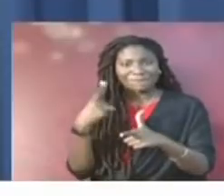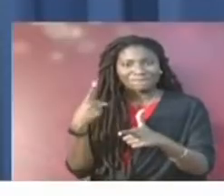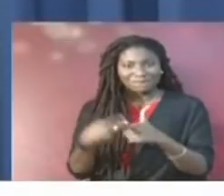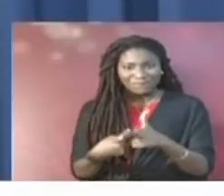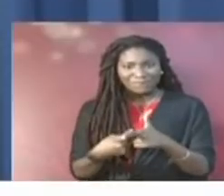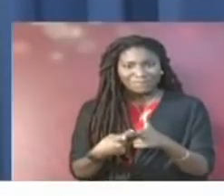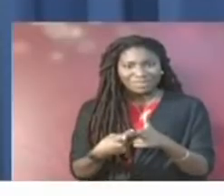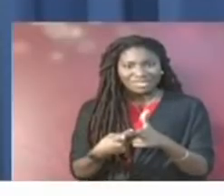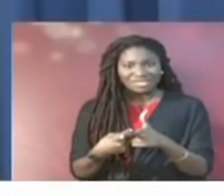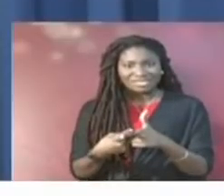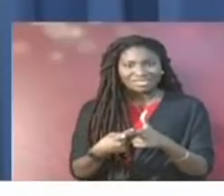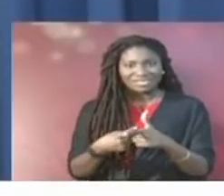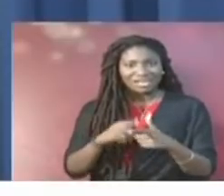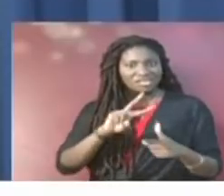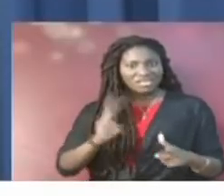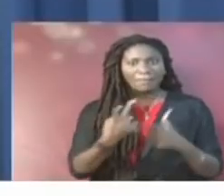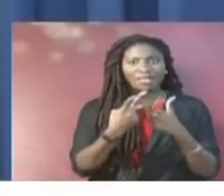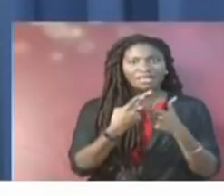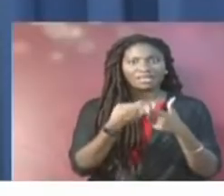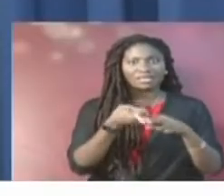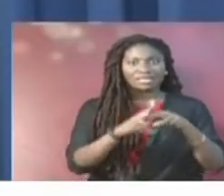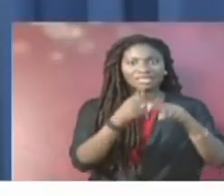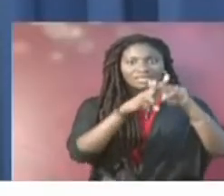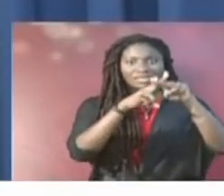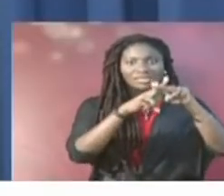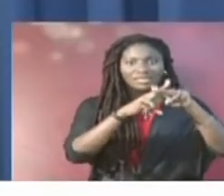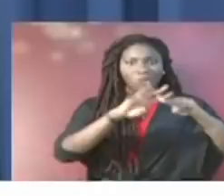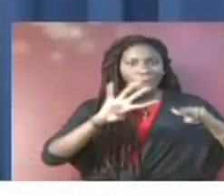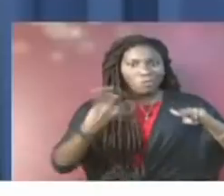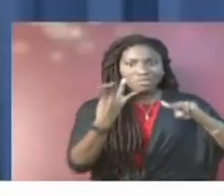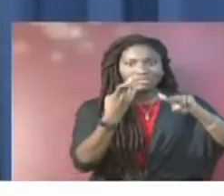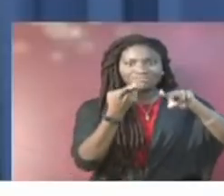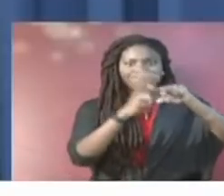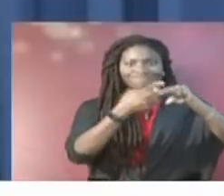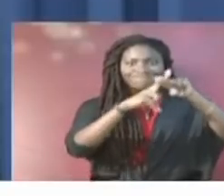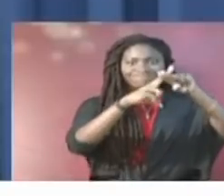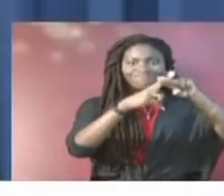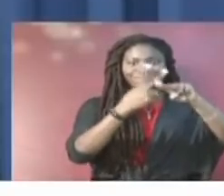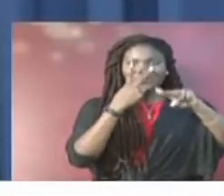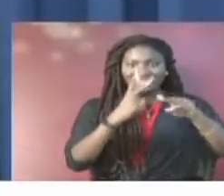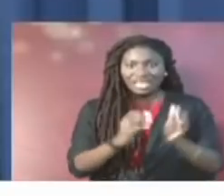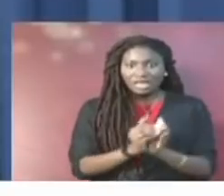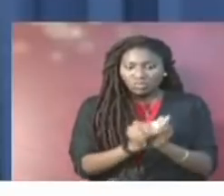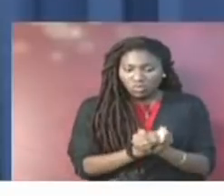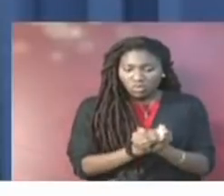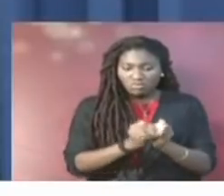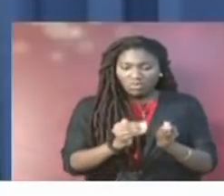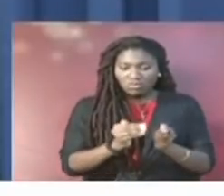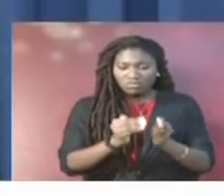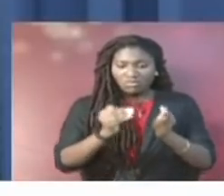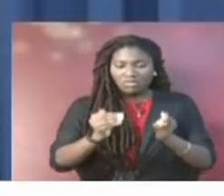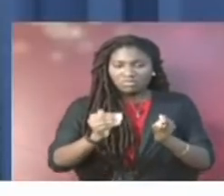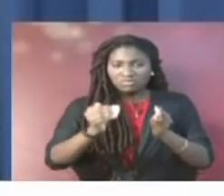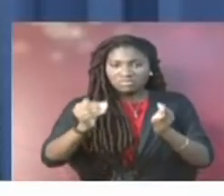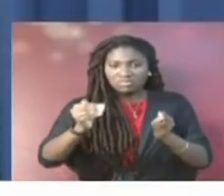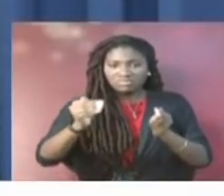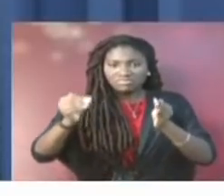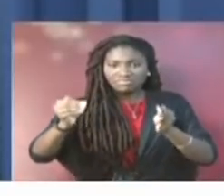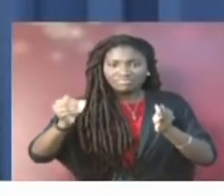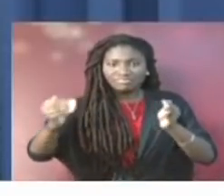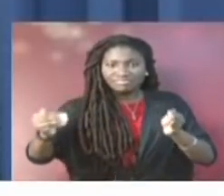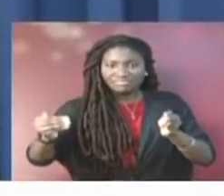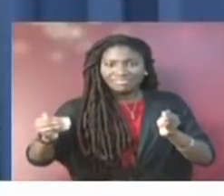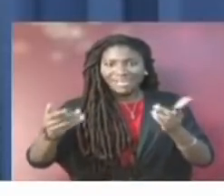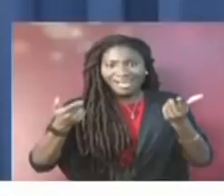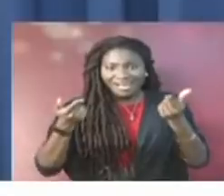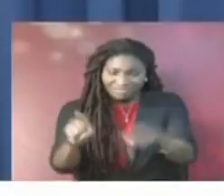you go into quadruple very fast. So you have a small, if you think about a snowball, the effect is exactly like a snowball. So you start small, and